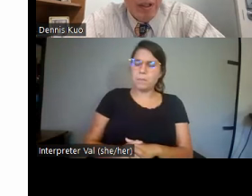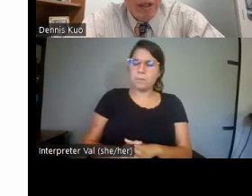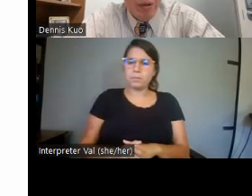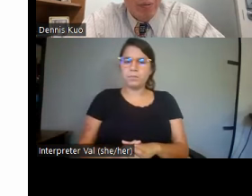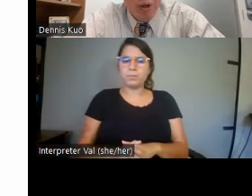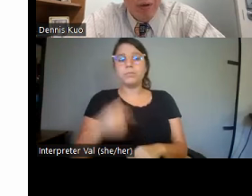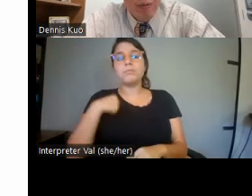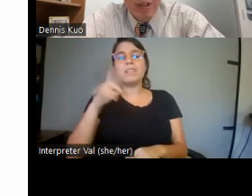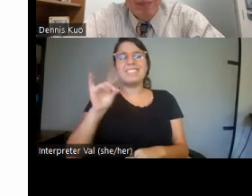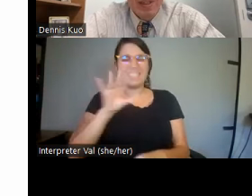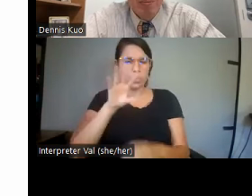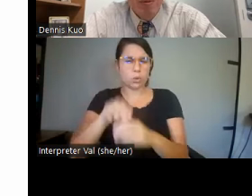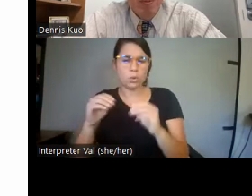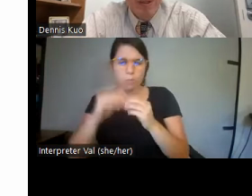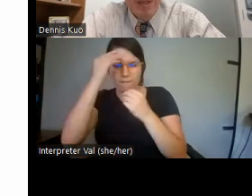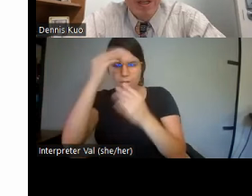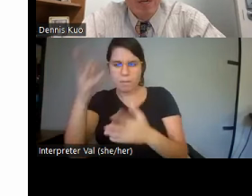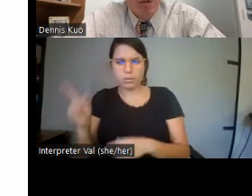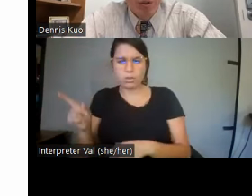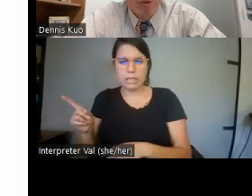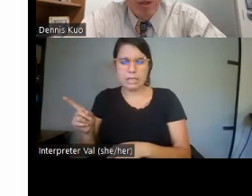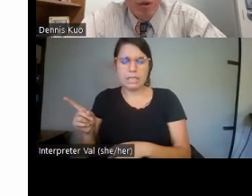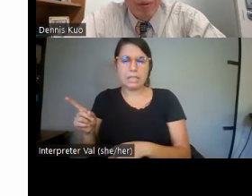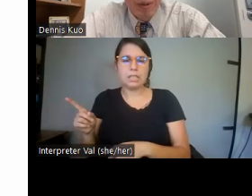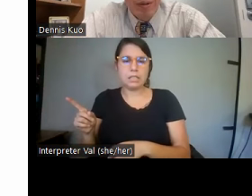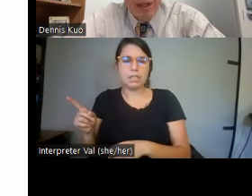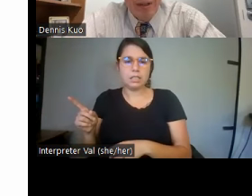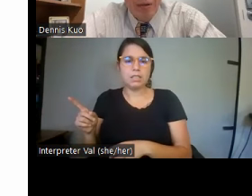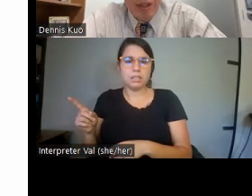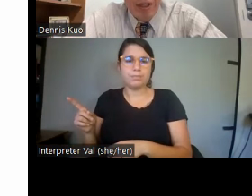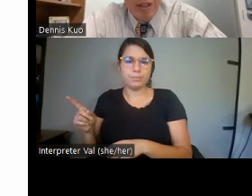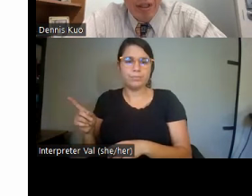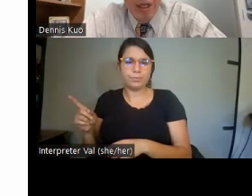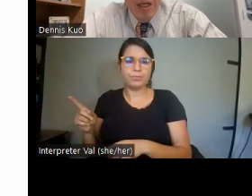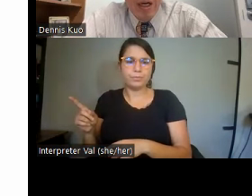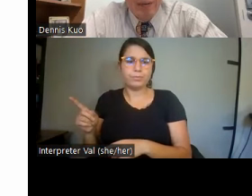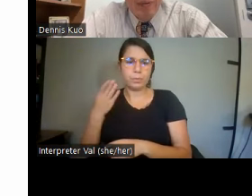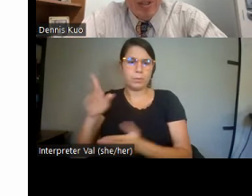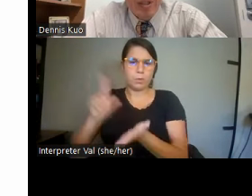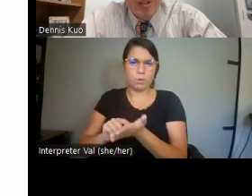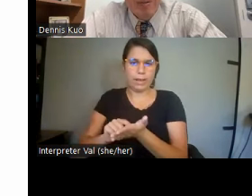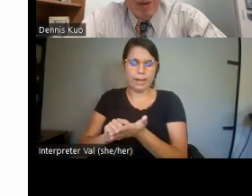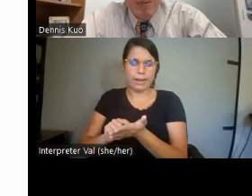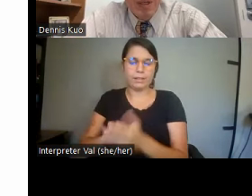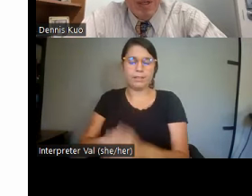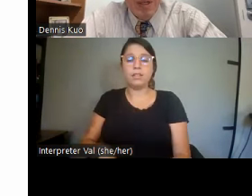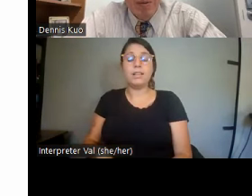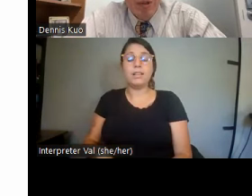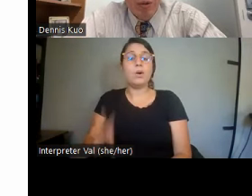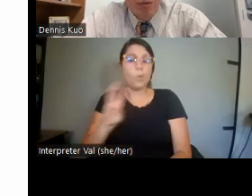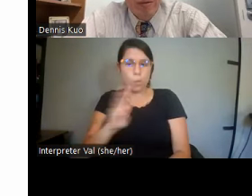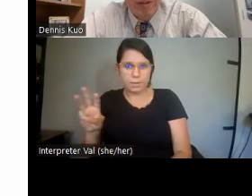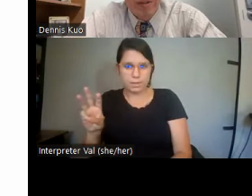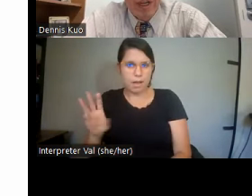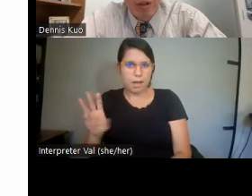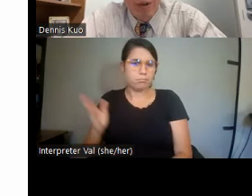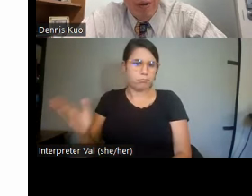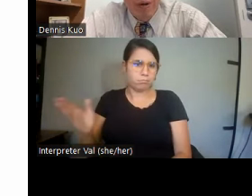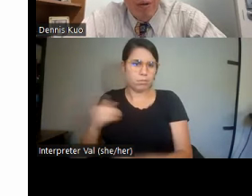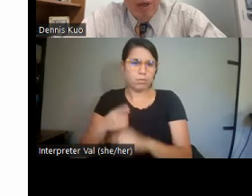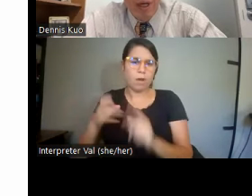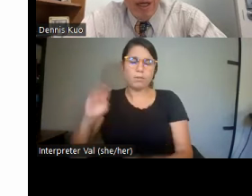included here more information about the blueprint for children and youth with special healthcare needs. This is the website under the Maternal and Child